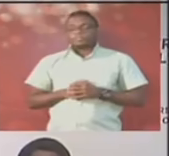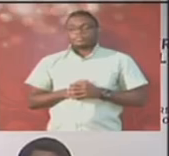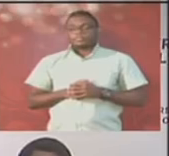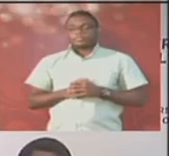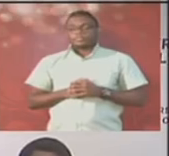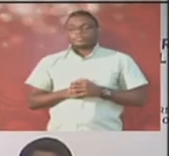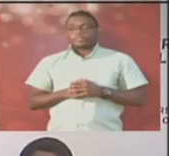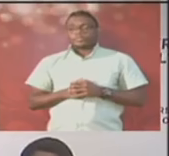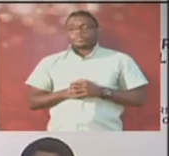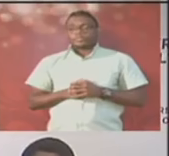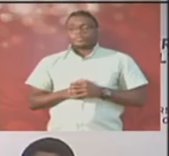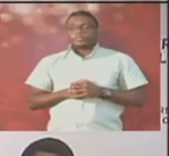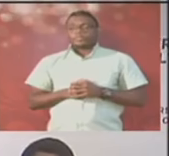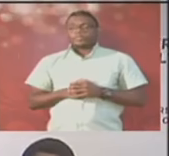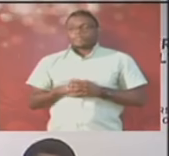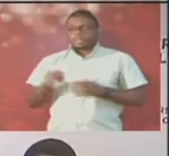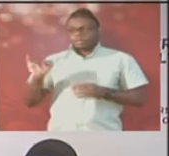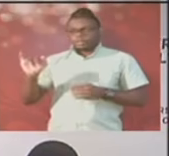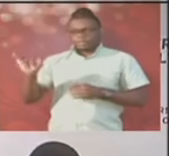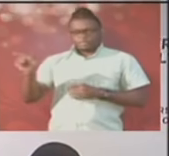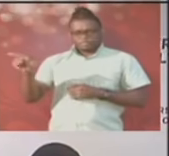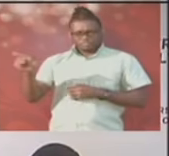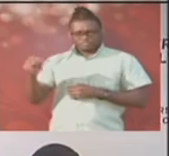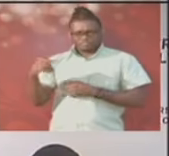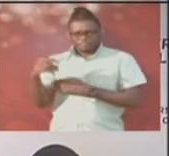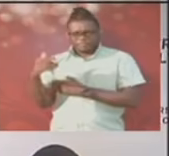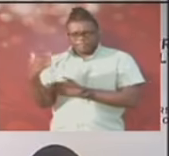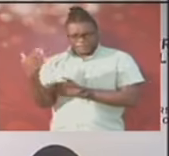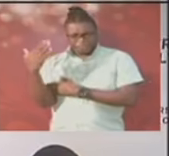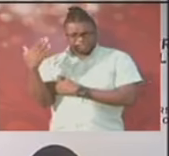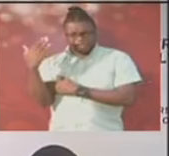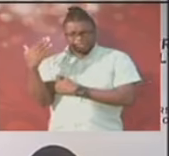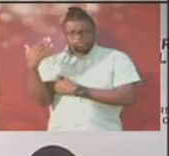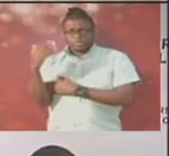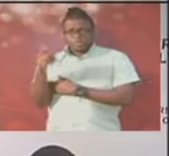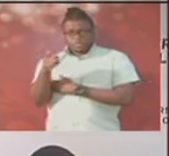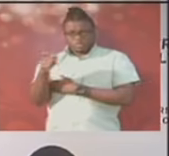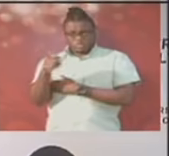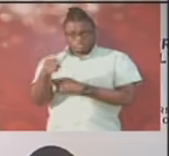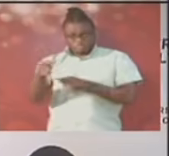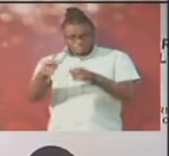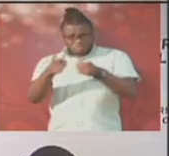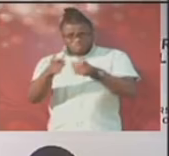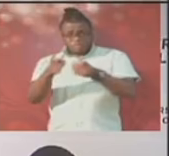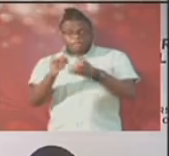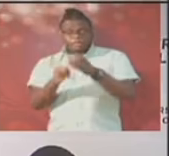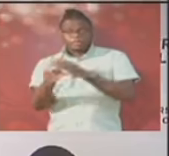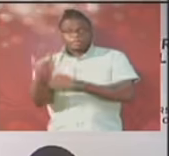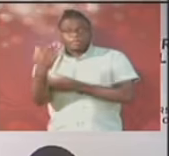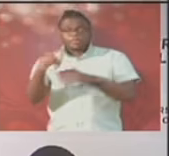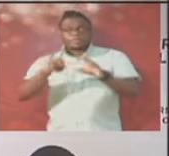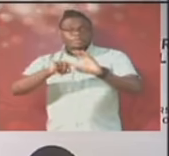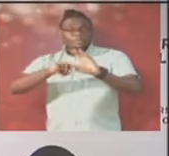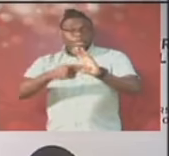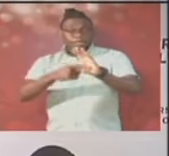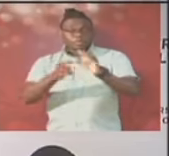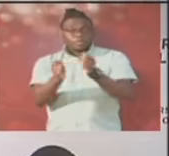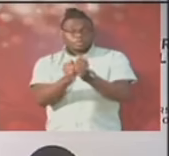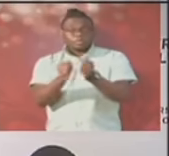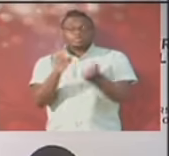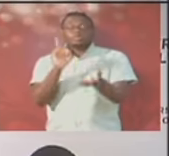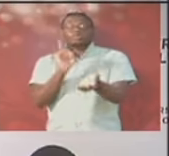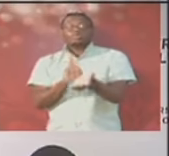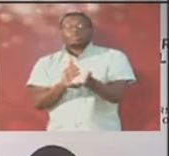For this morning, I am your moderator for this morning's program. We begin with Dr.